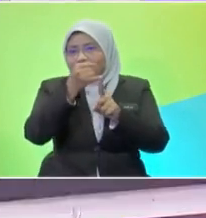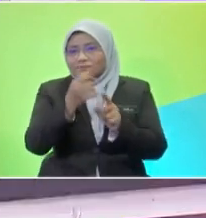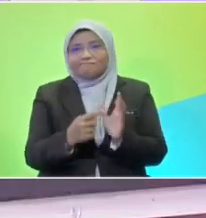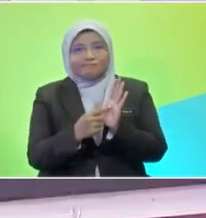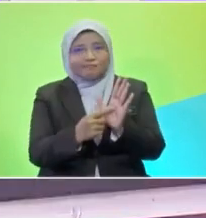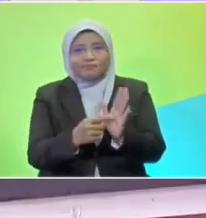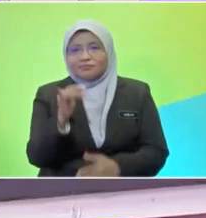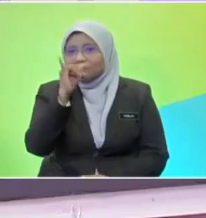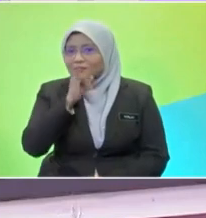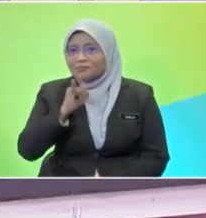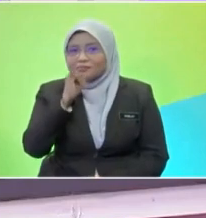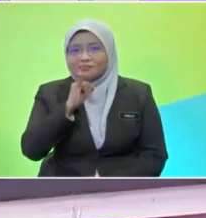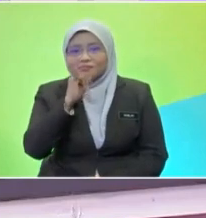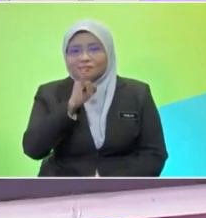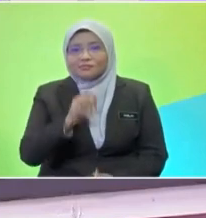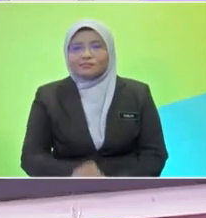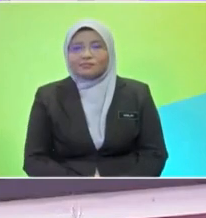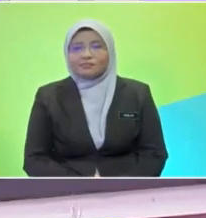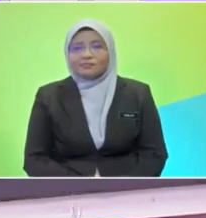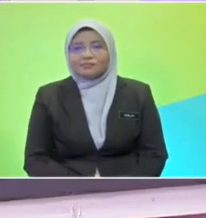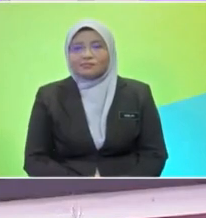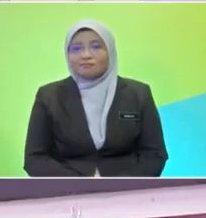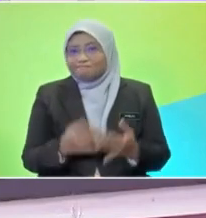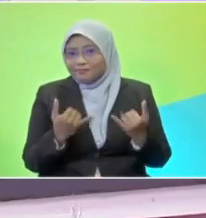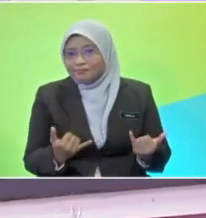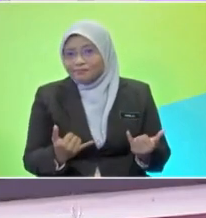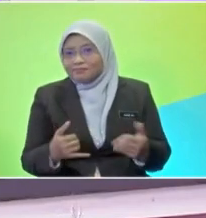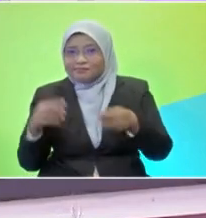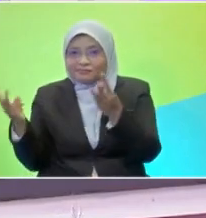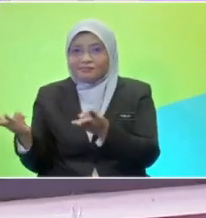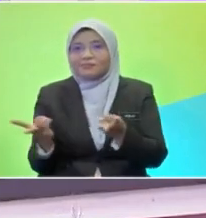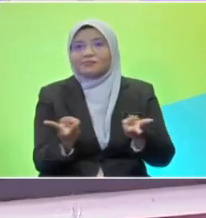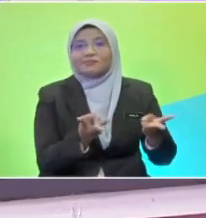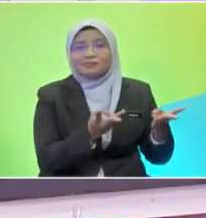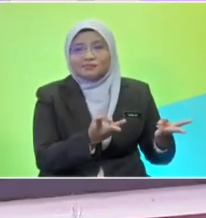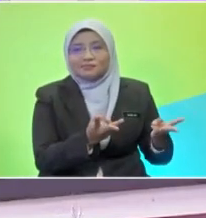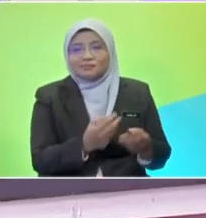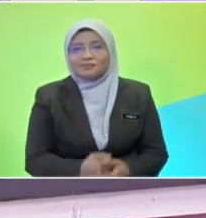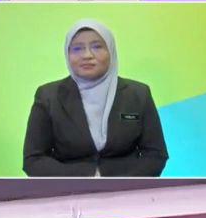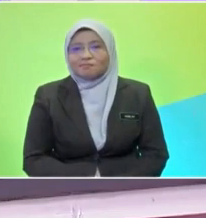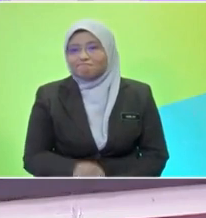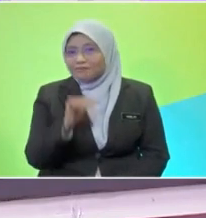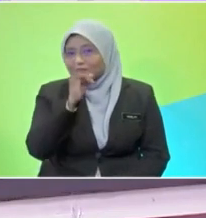what is classical song. So, we have got Mr. Adib from SK Sabah Jaya that will be singing